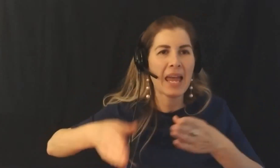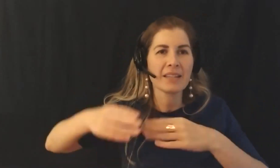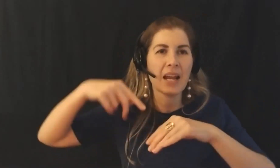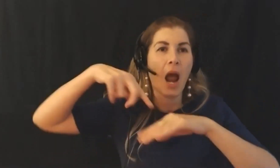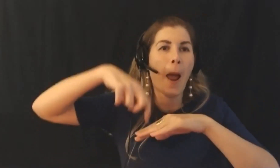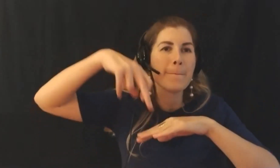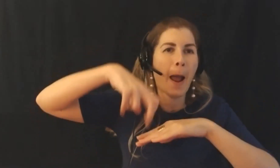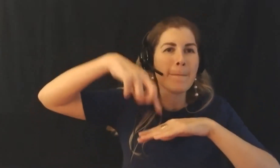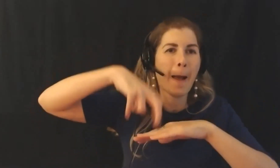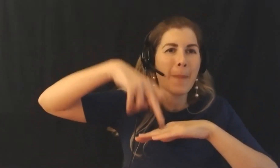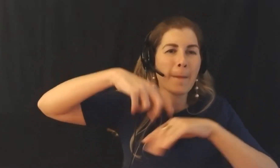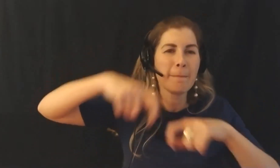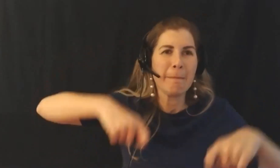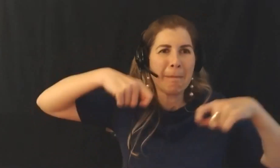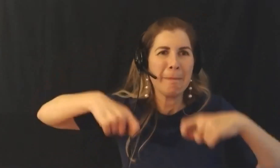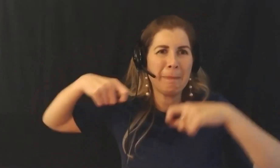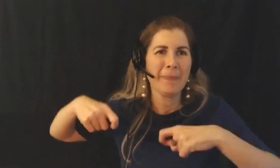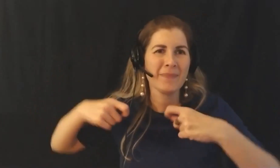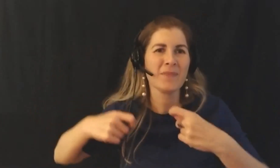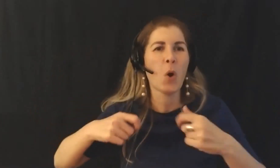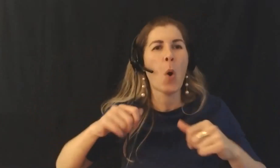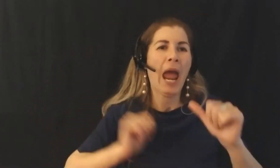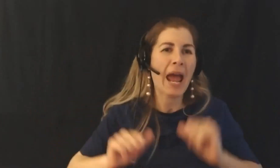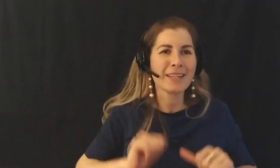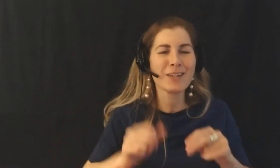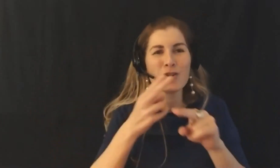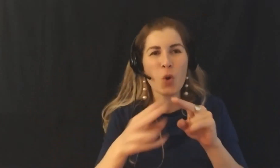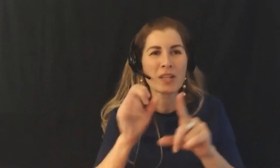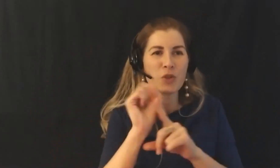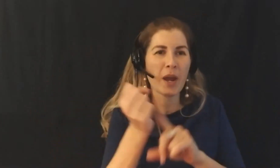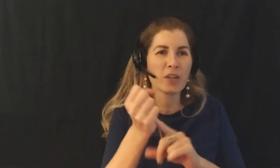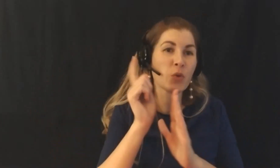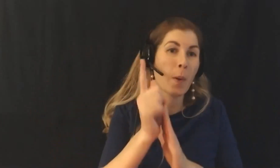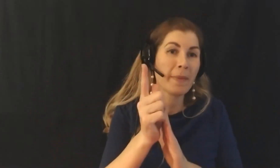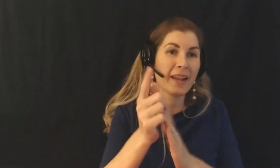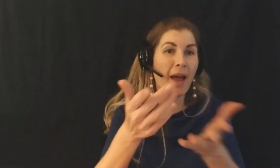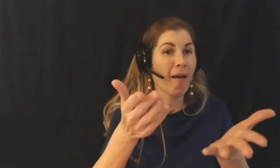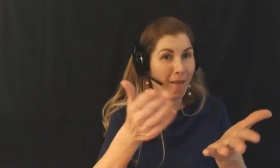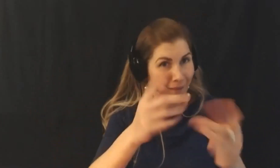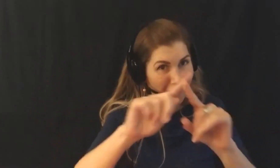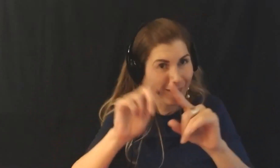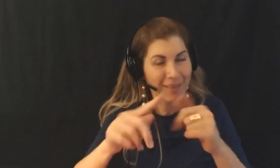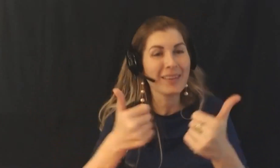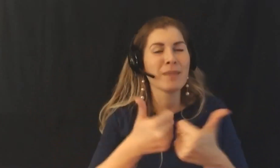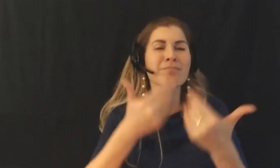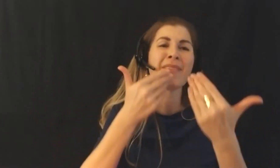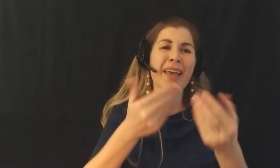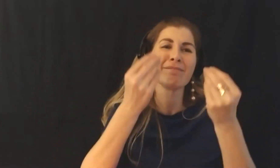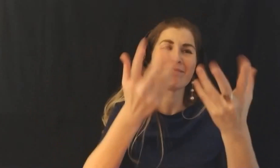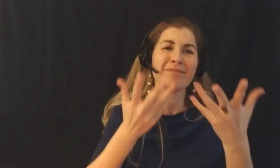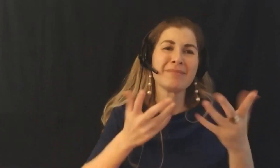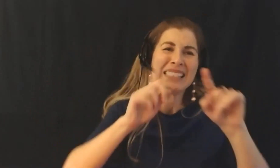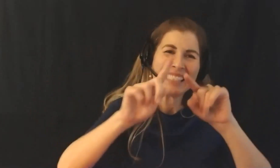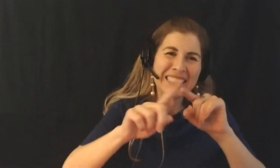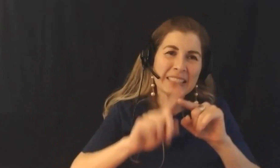on. Puppets acting out short situations, 1 minute. So thank you all so much for sharing that. That was just a